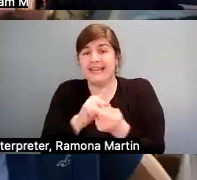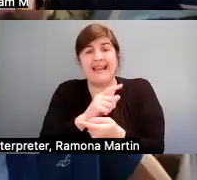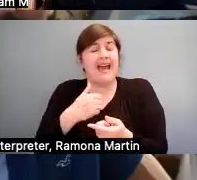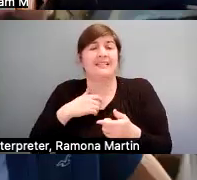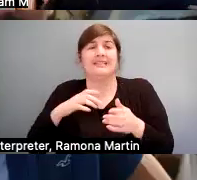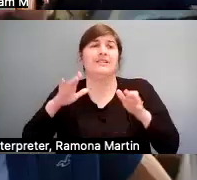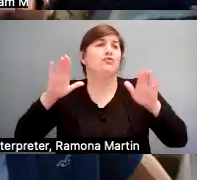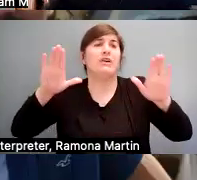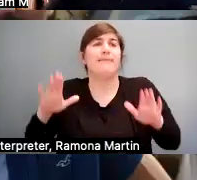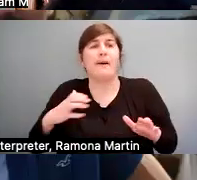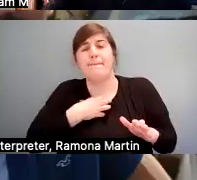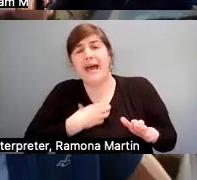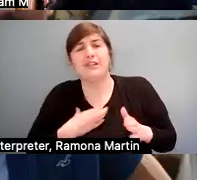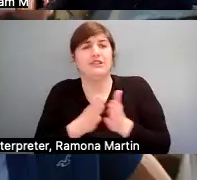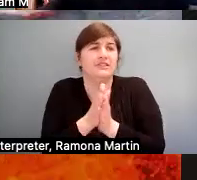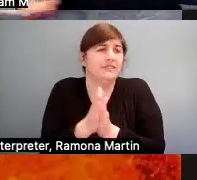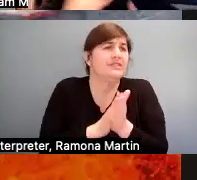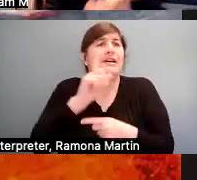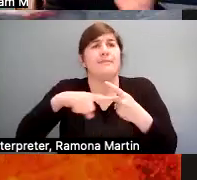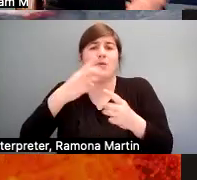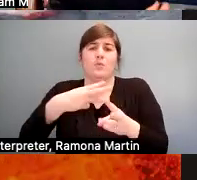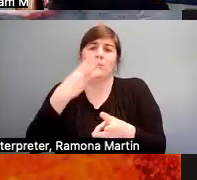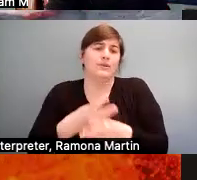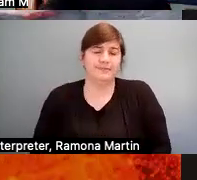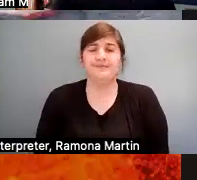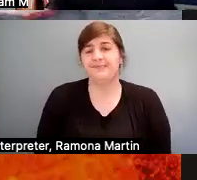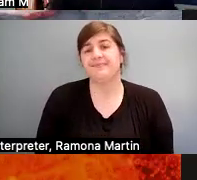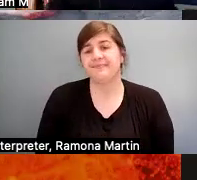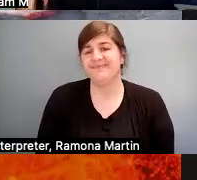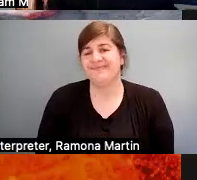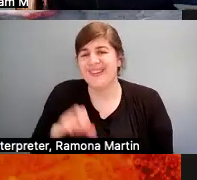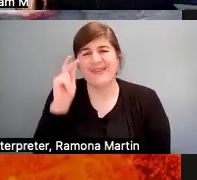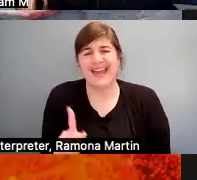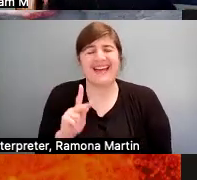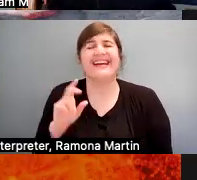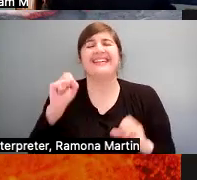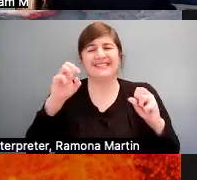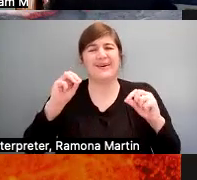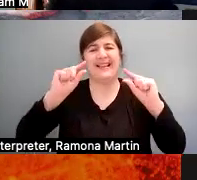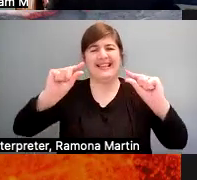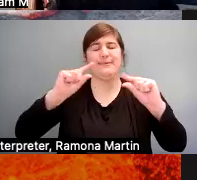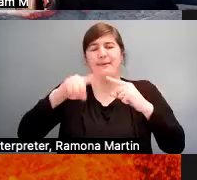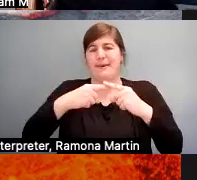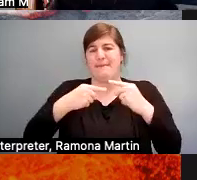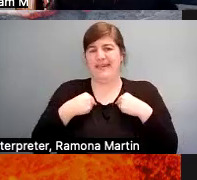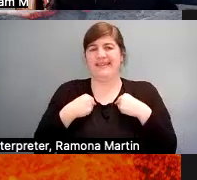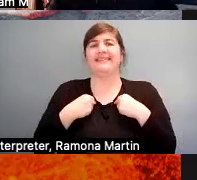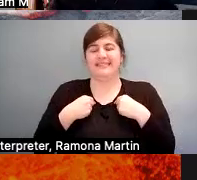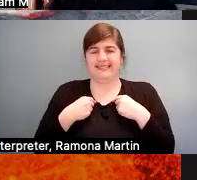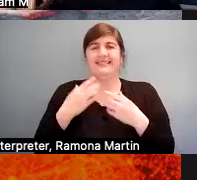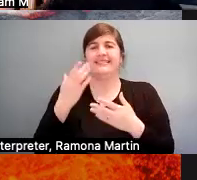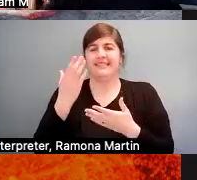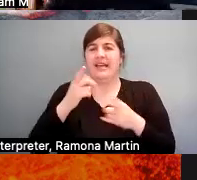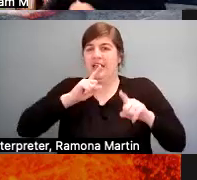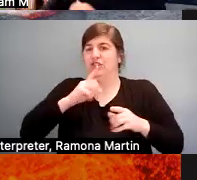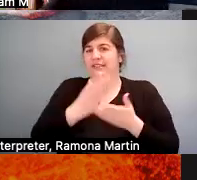passion about the world itself. So, a little bit about me. This might answer some of your early questions already,